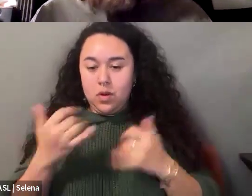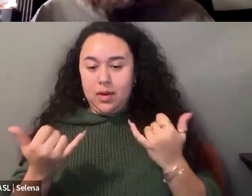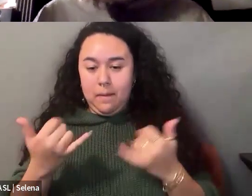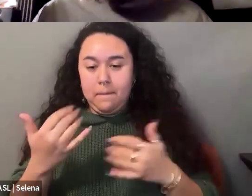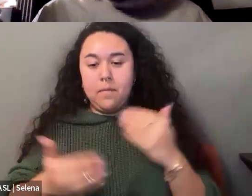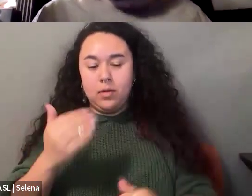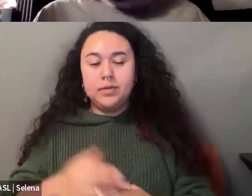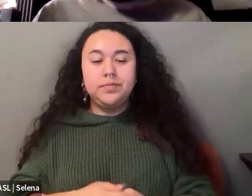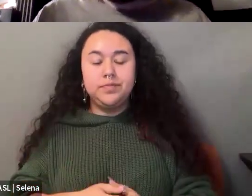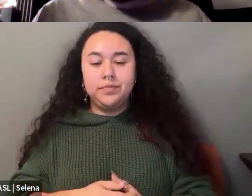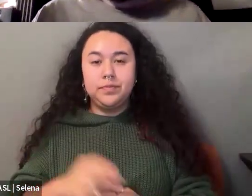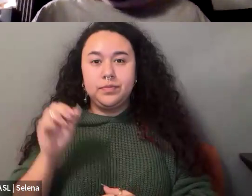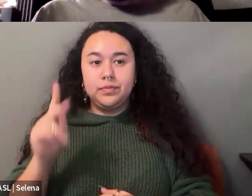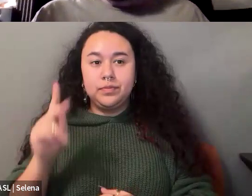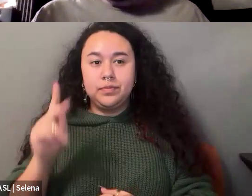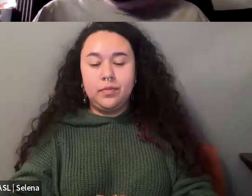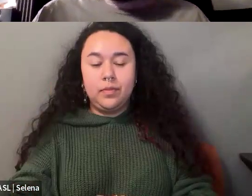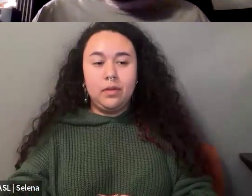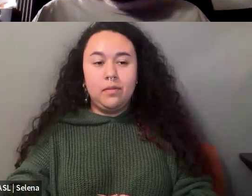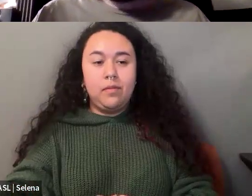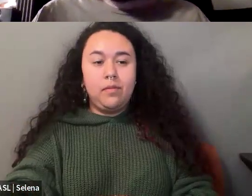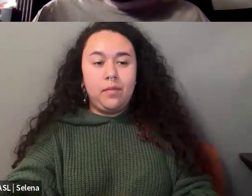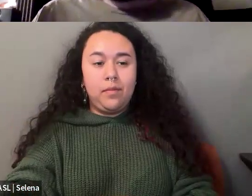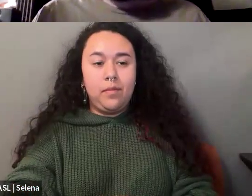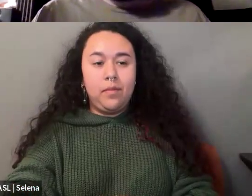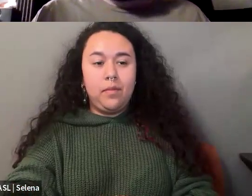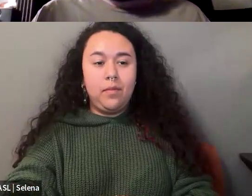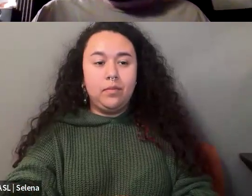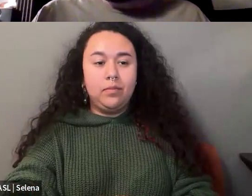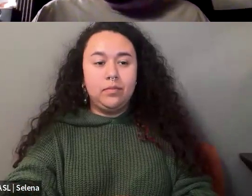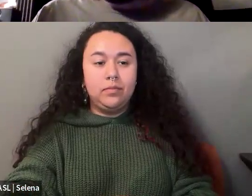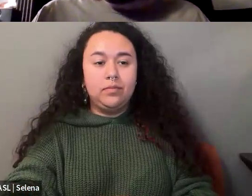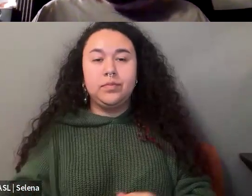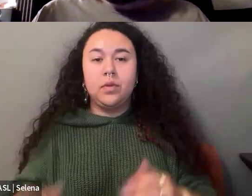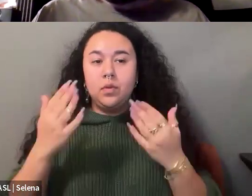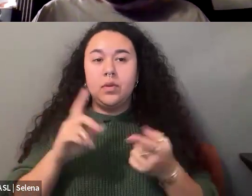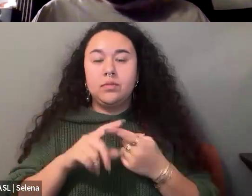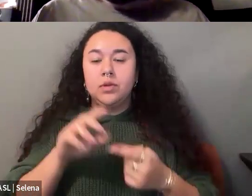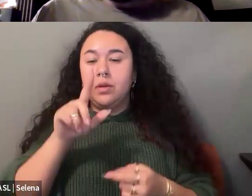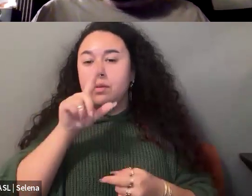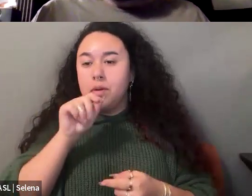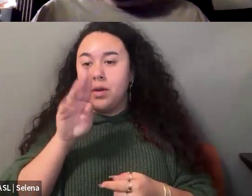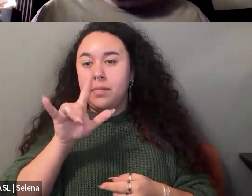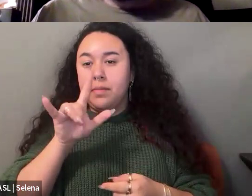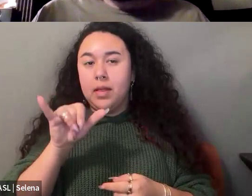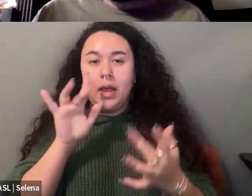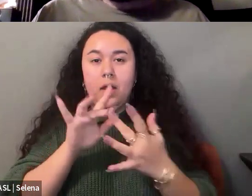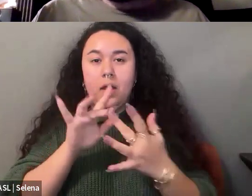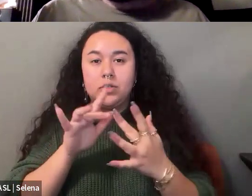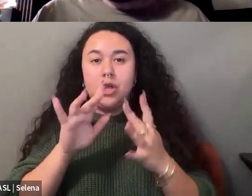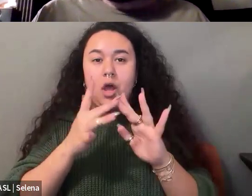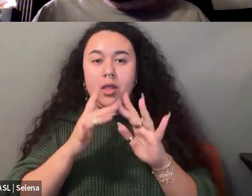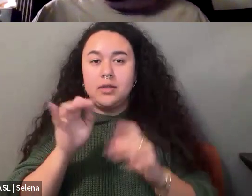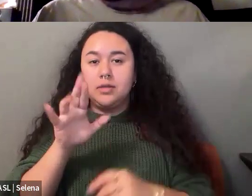Great. All right. Welcome everyone to the Birdability Outreach Program webinar series.